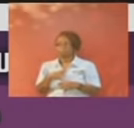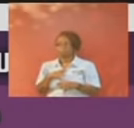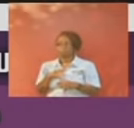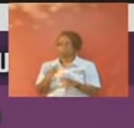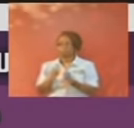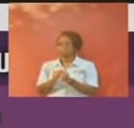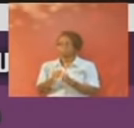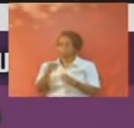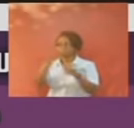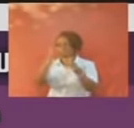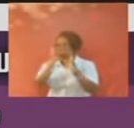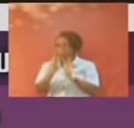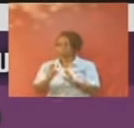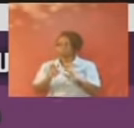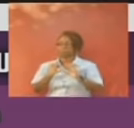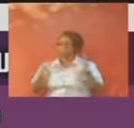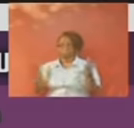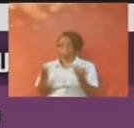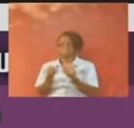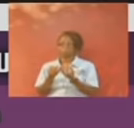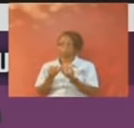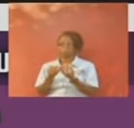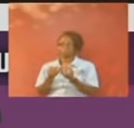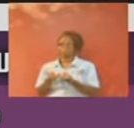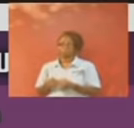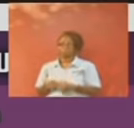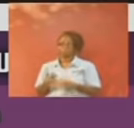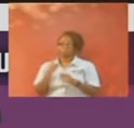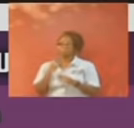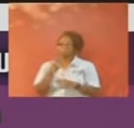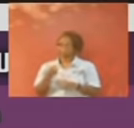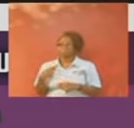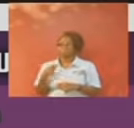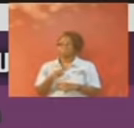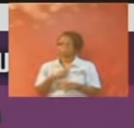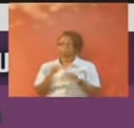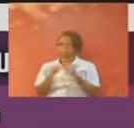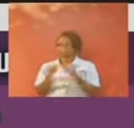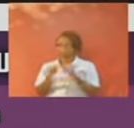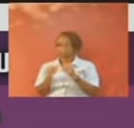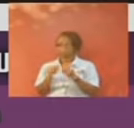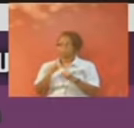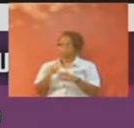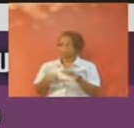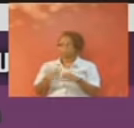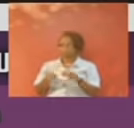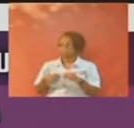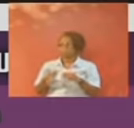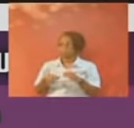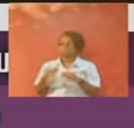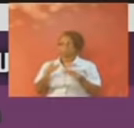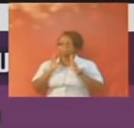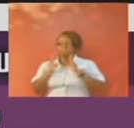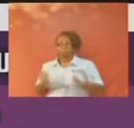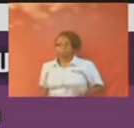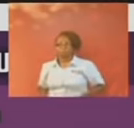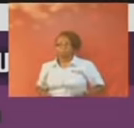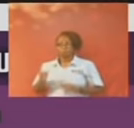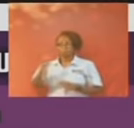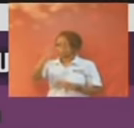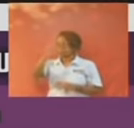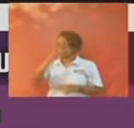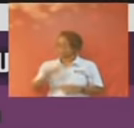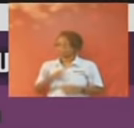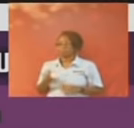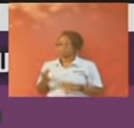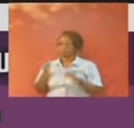family, and unfortunately must ask the whereabouts of the gentleman's body and whether or not the Ministry of Health knows